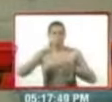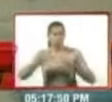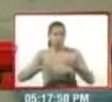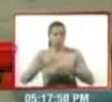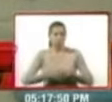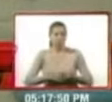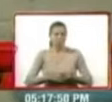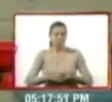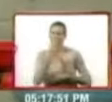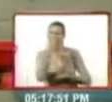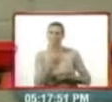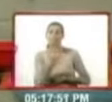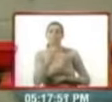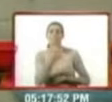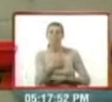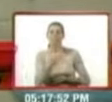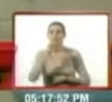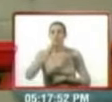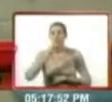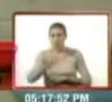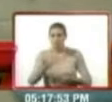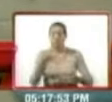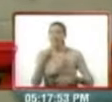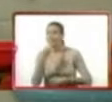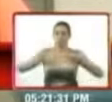vote will go ahead.